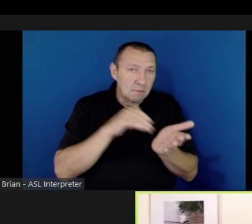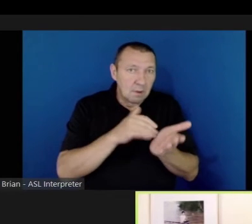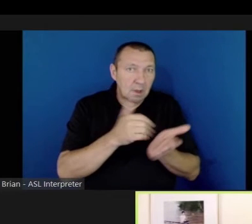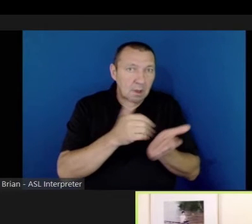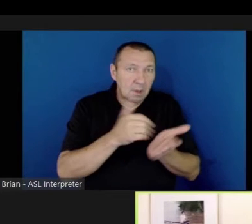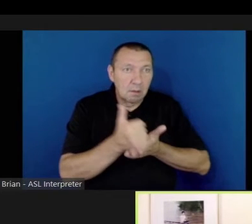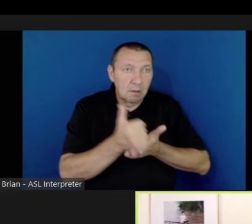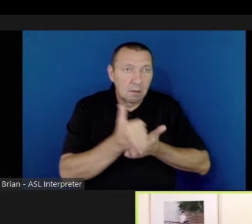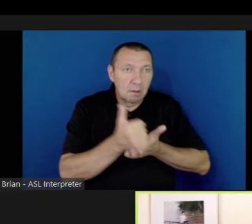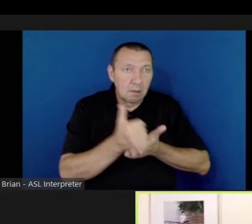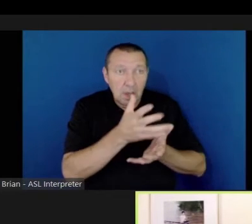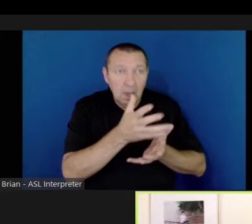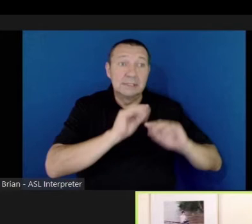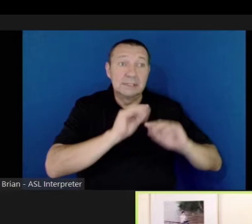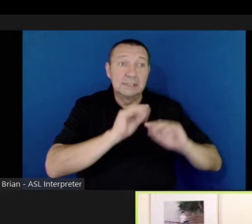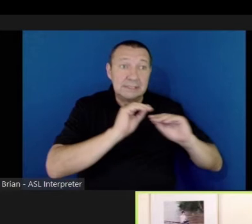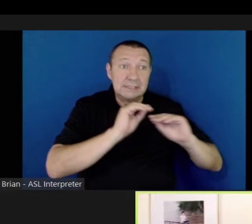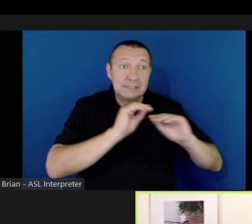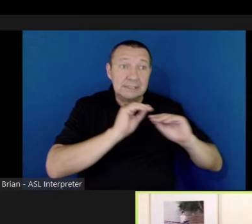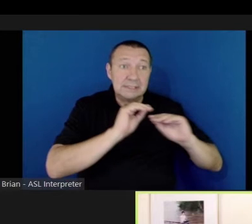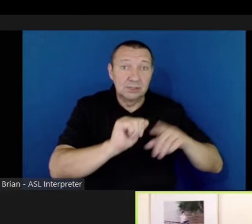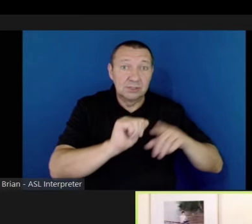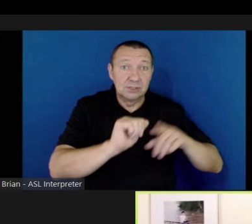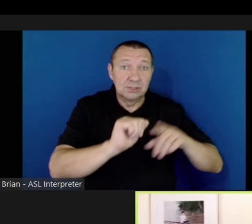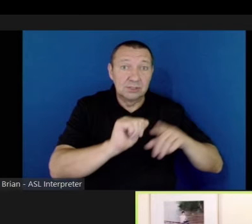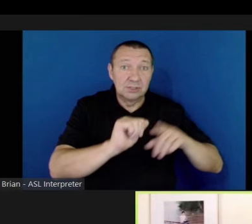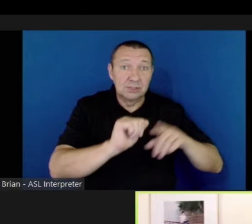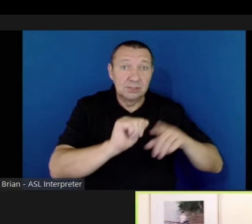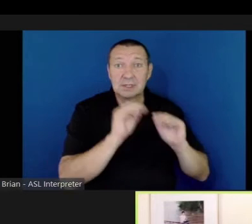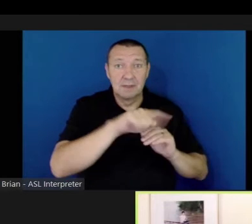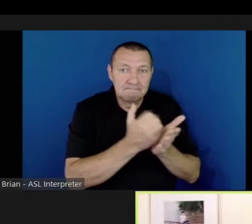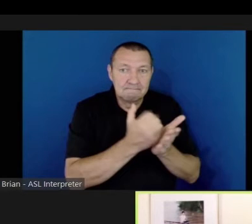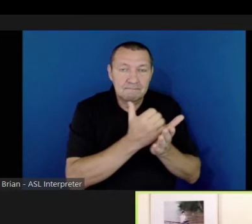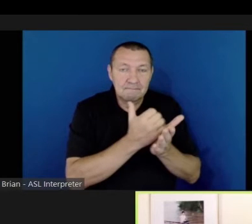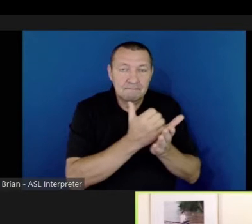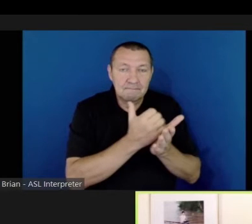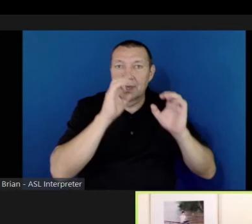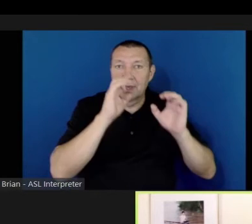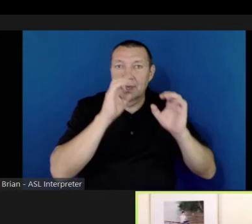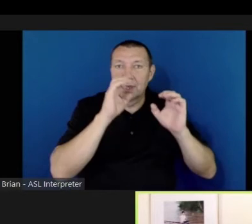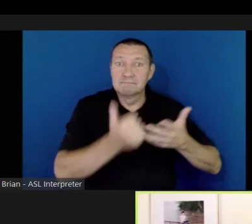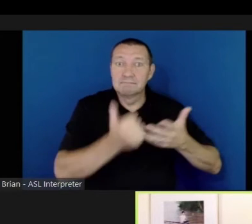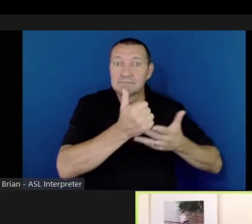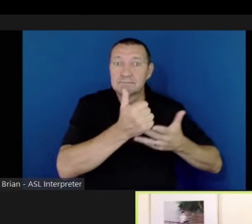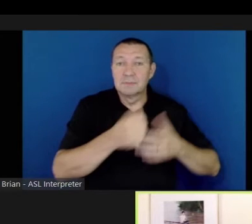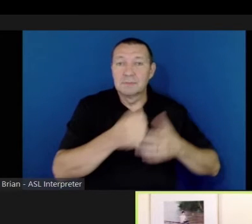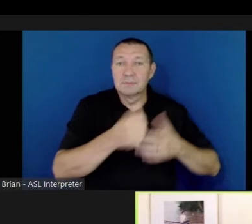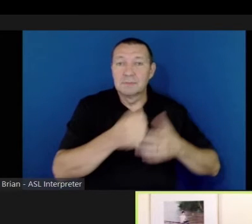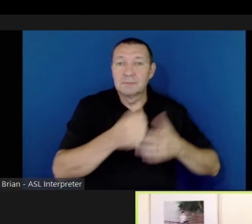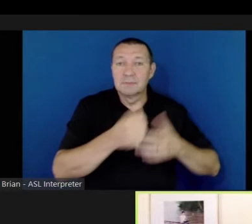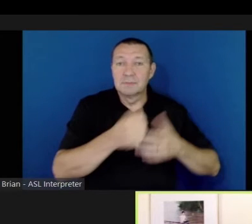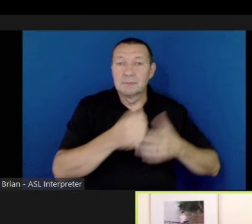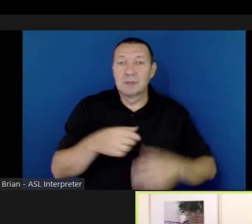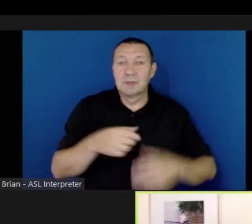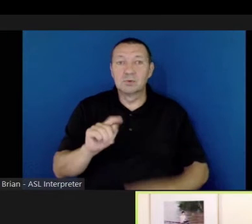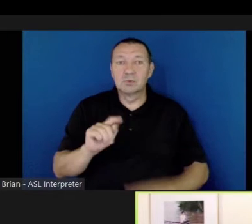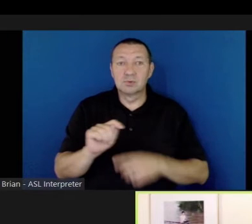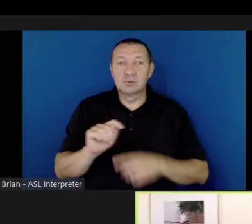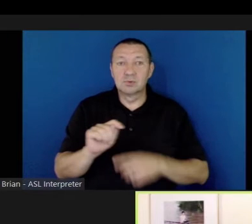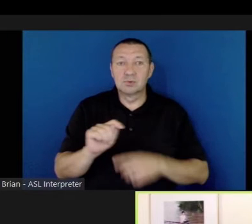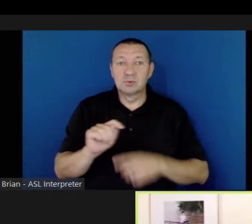trainees accessing educational and professional opportunities. HVO training has resulted in the reduction of